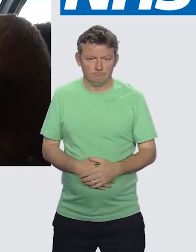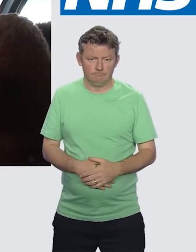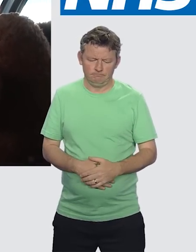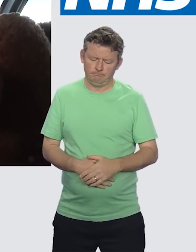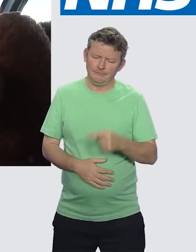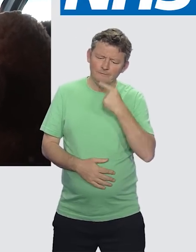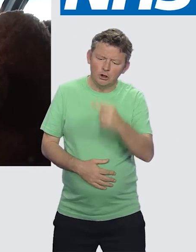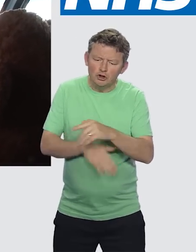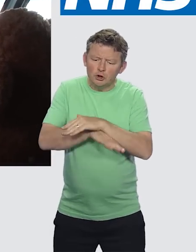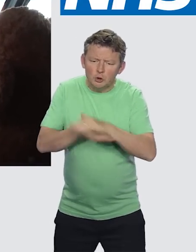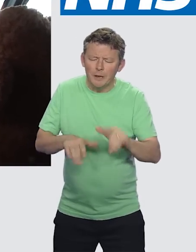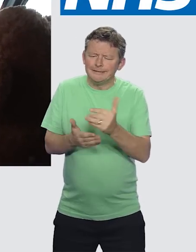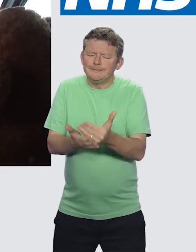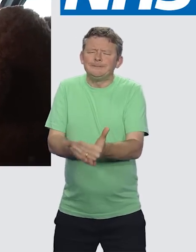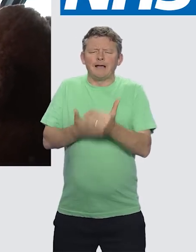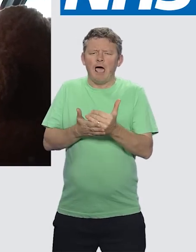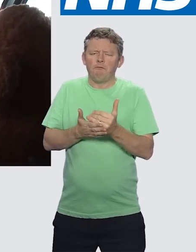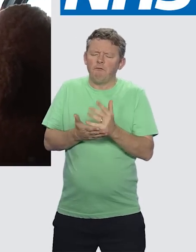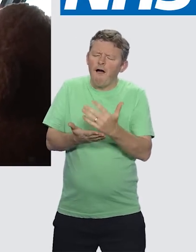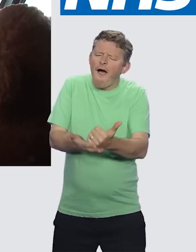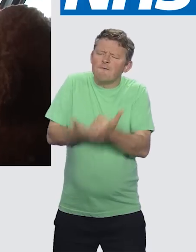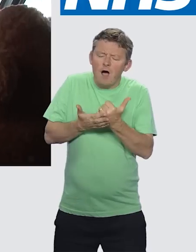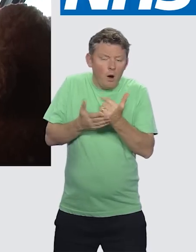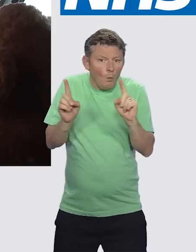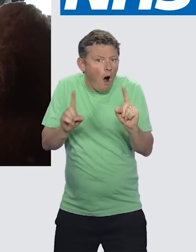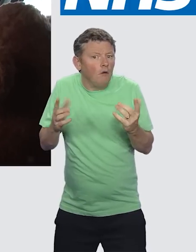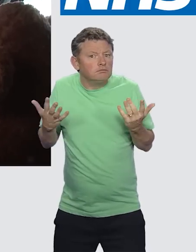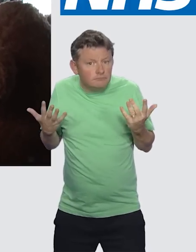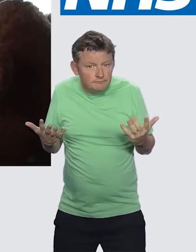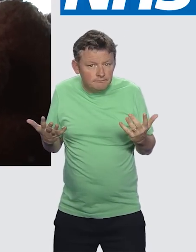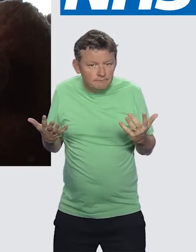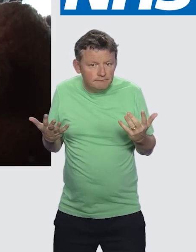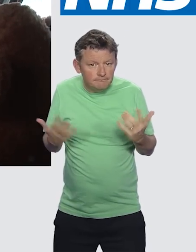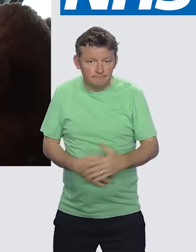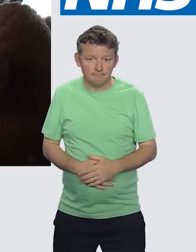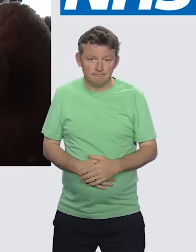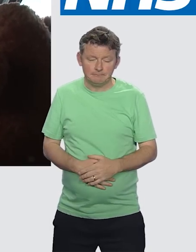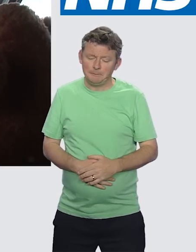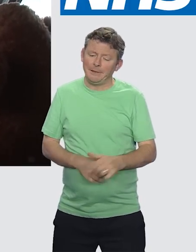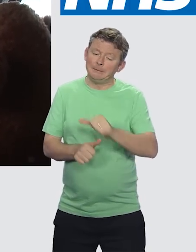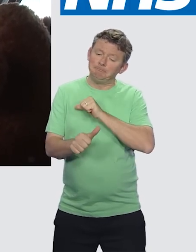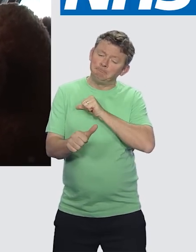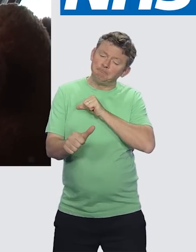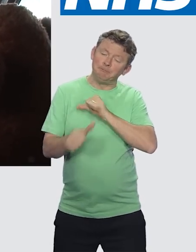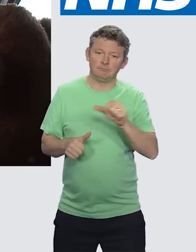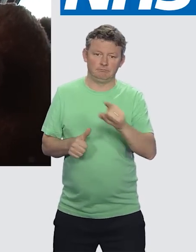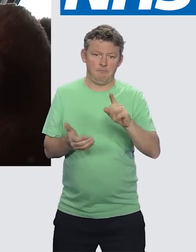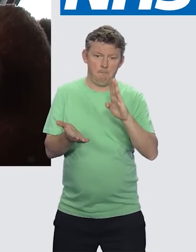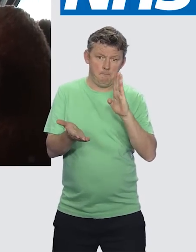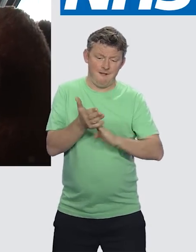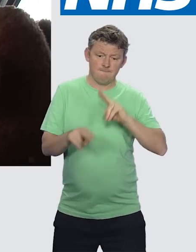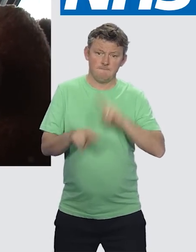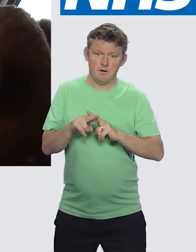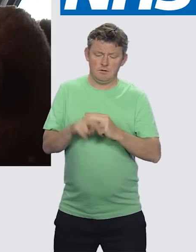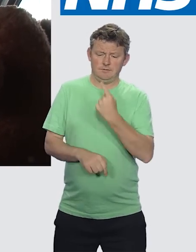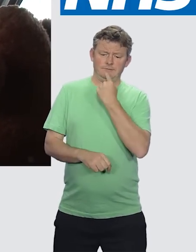silly mistakes and have accidents. And what advice can you give us about how to stay safe? Just concentrate on what you're